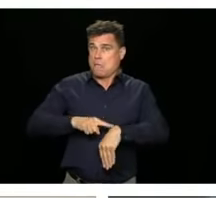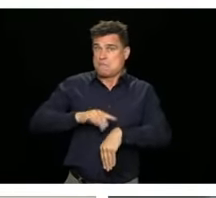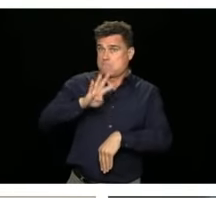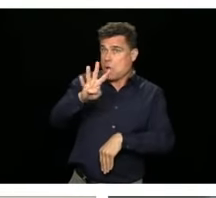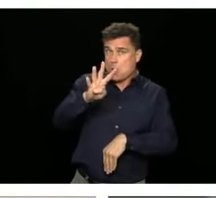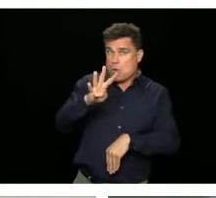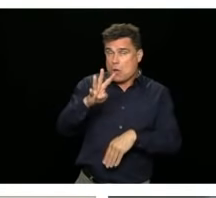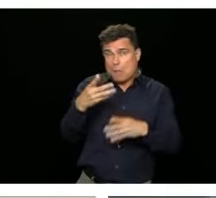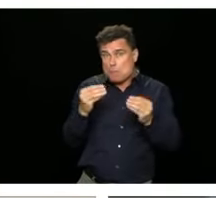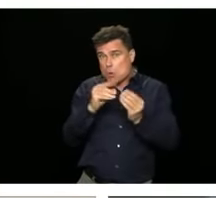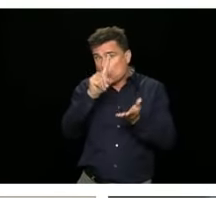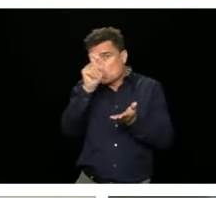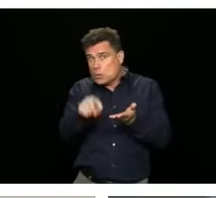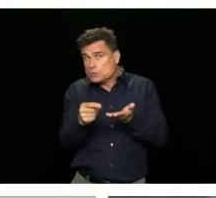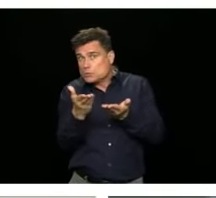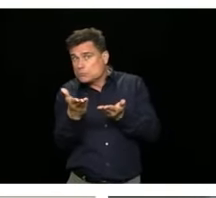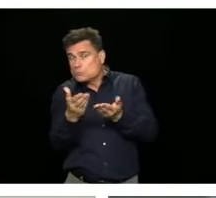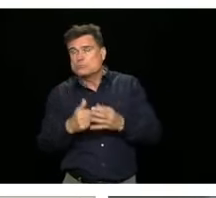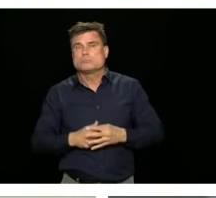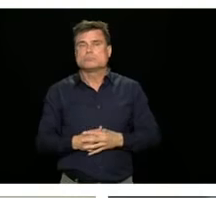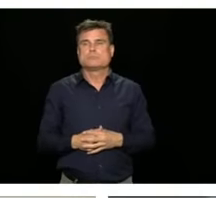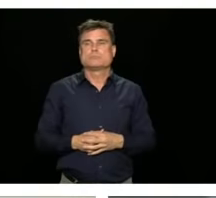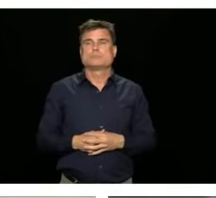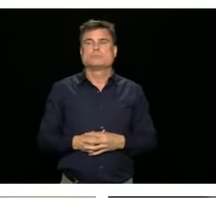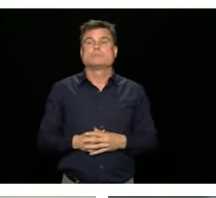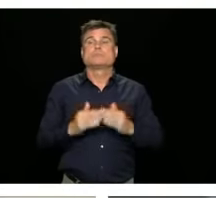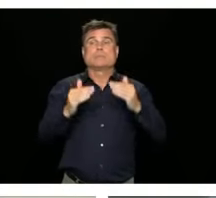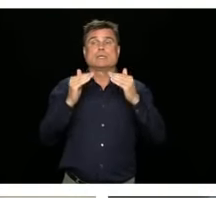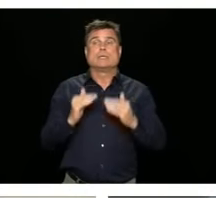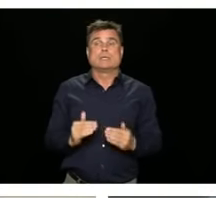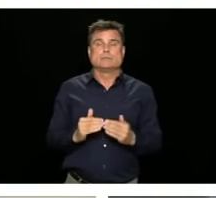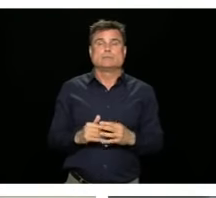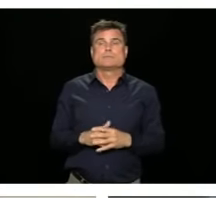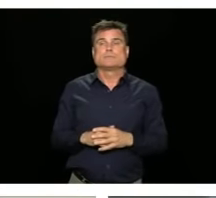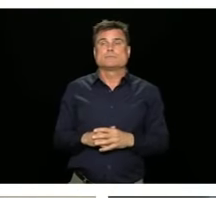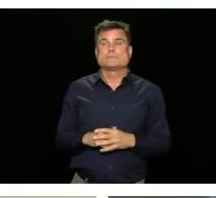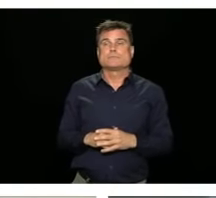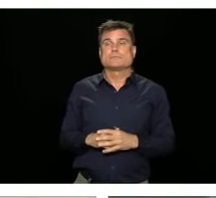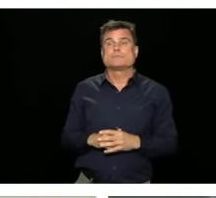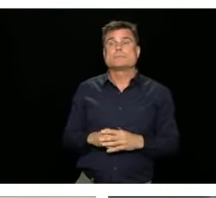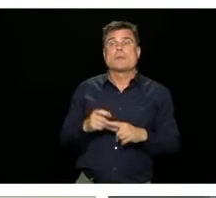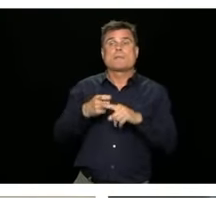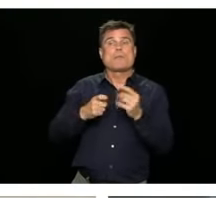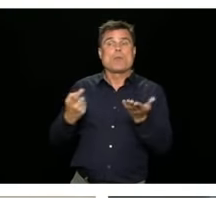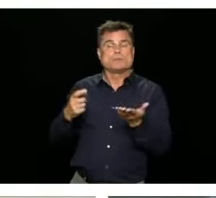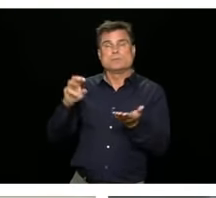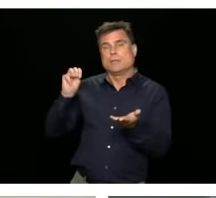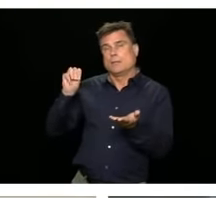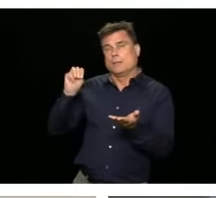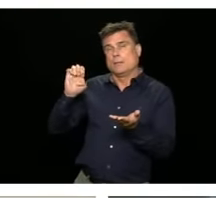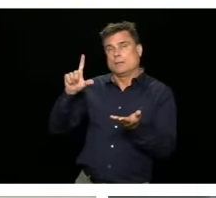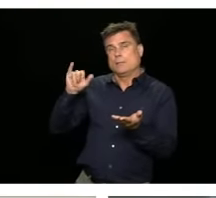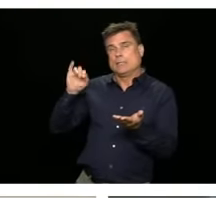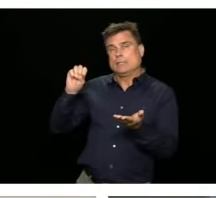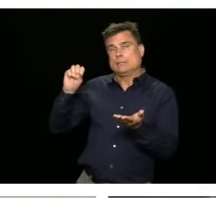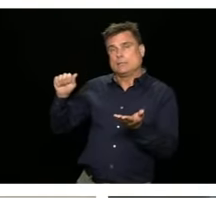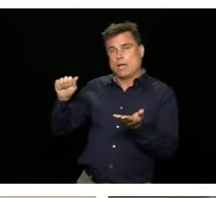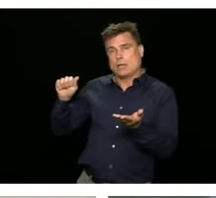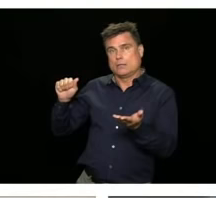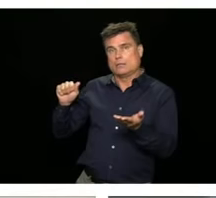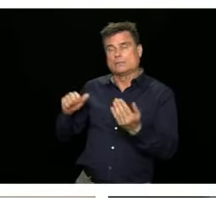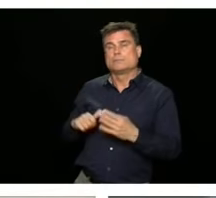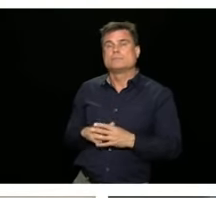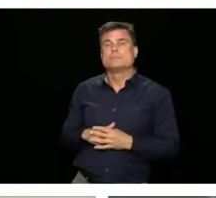question is by Melissa, and this is a question for P.S. Kalan. Melissa asks, how can